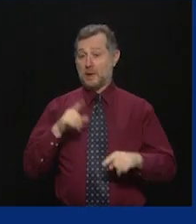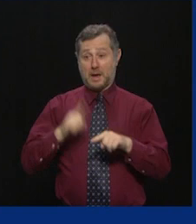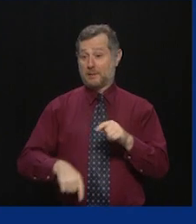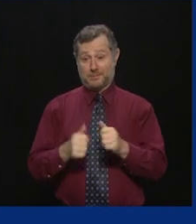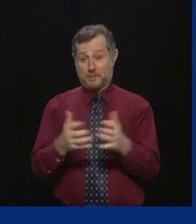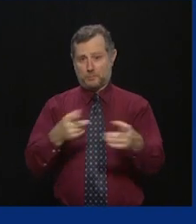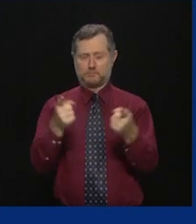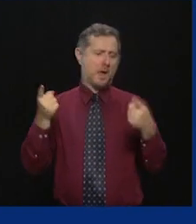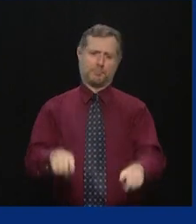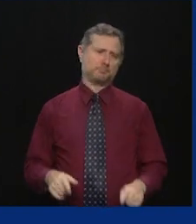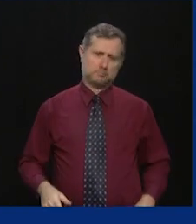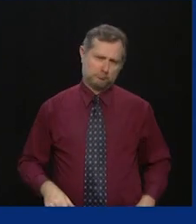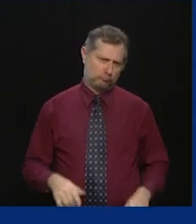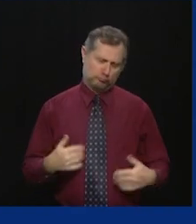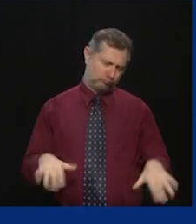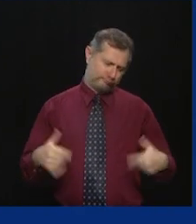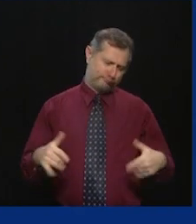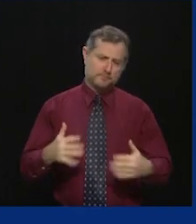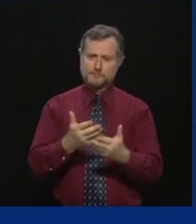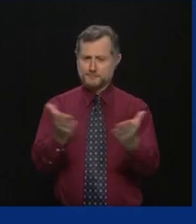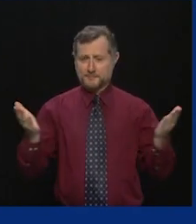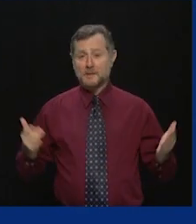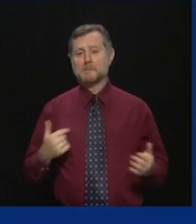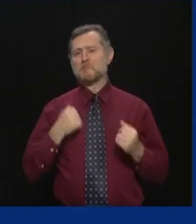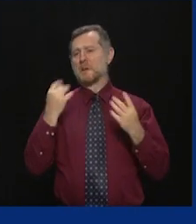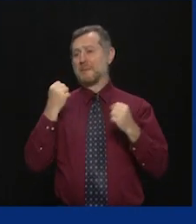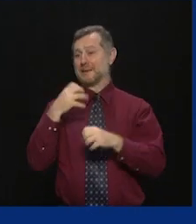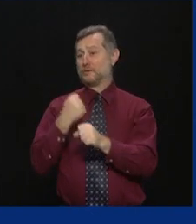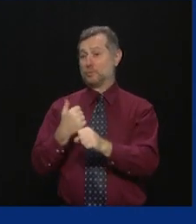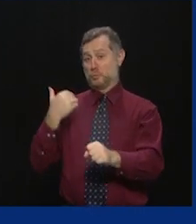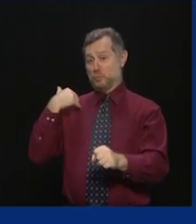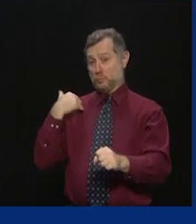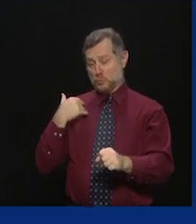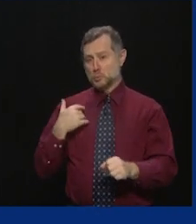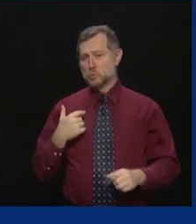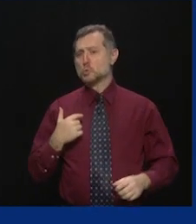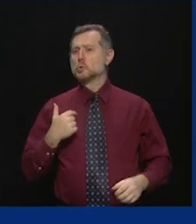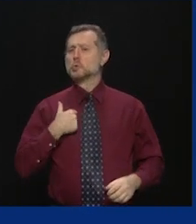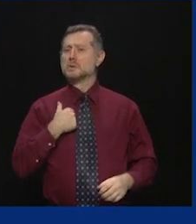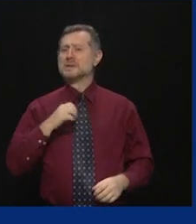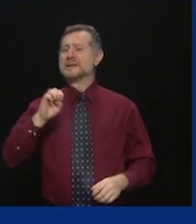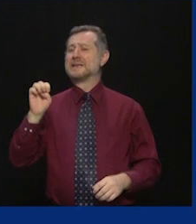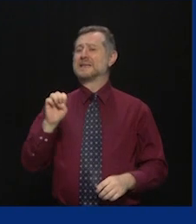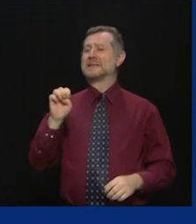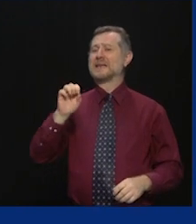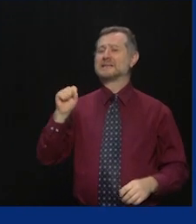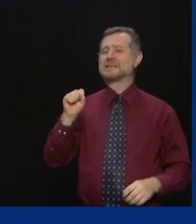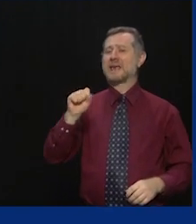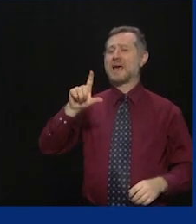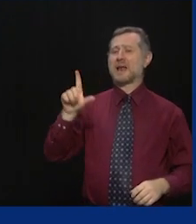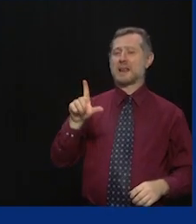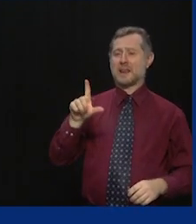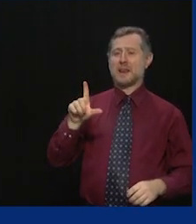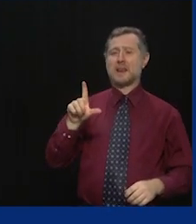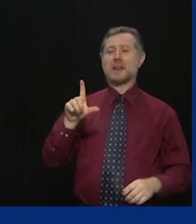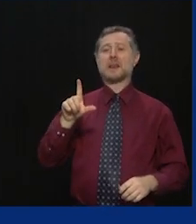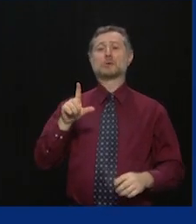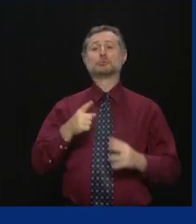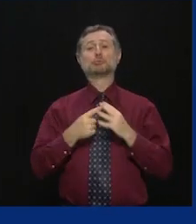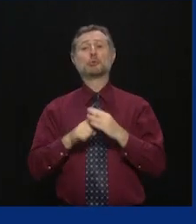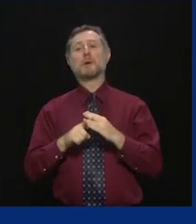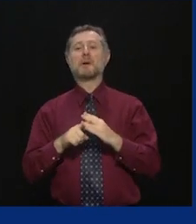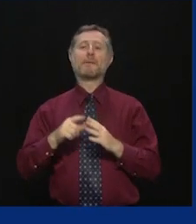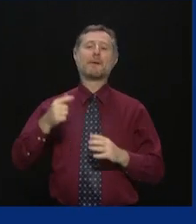by just pointing this out. Many years ago, a credit union in Rochester, ESL, started by George Eastman, planted their headquarters across the